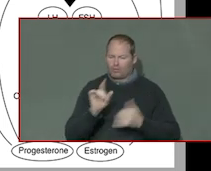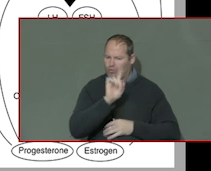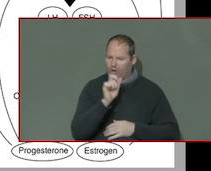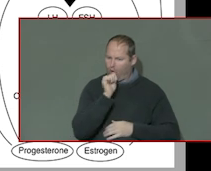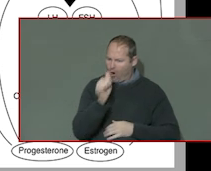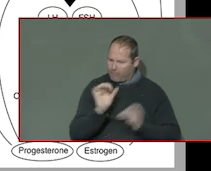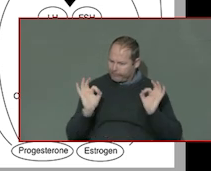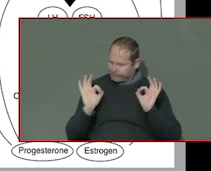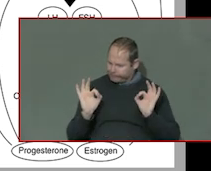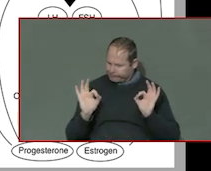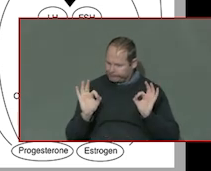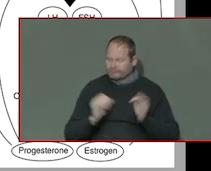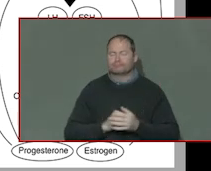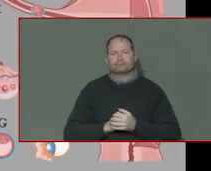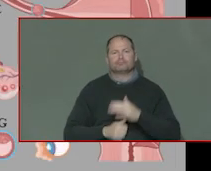those questions at the end?